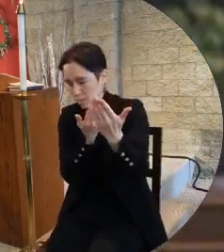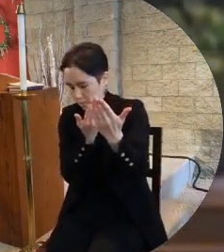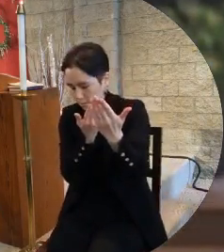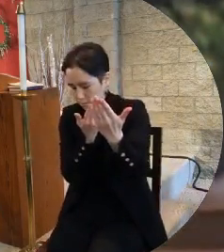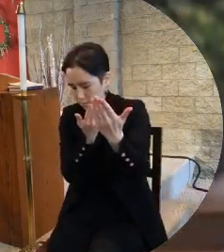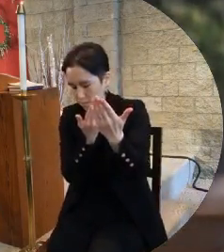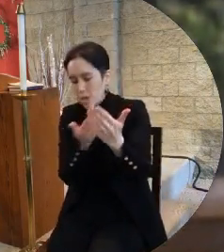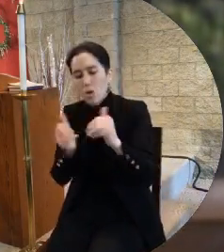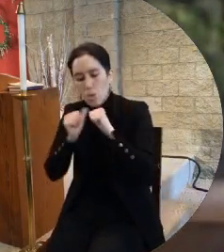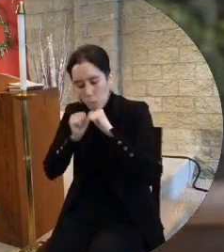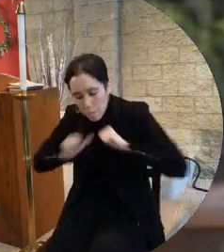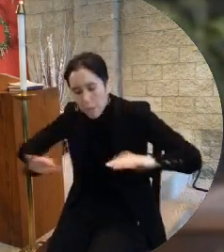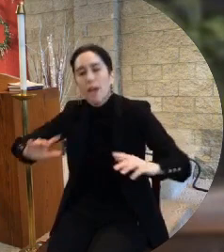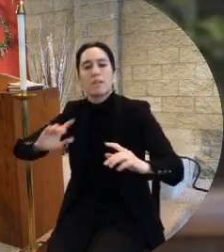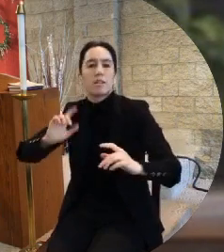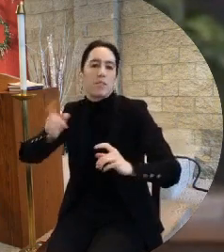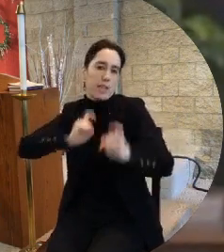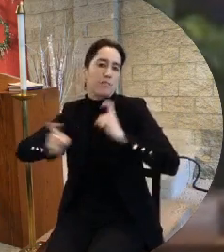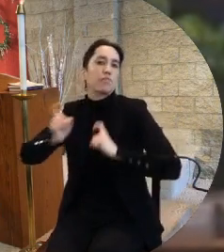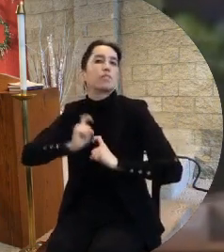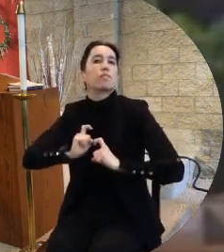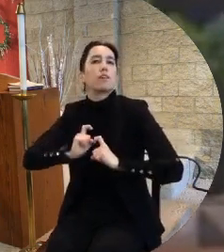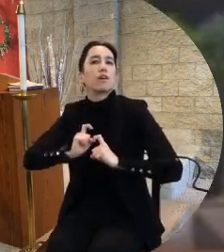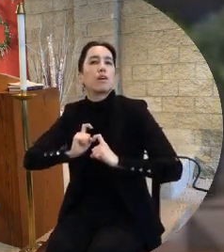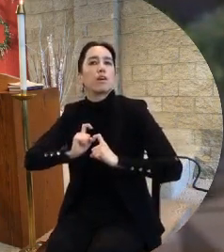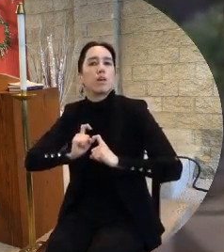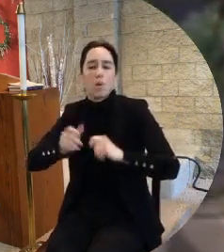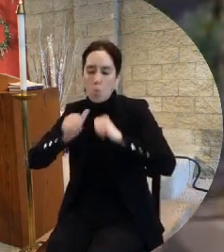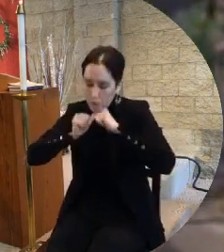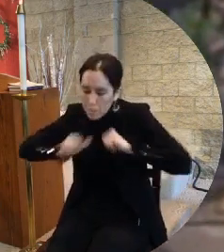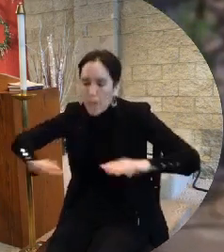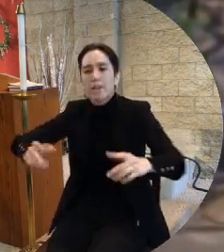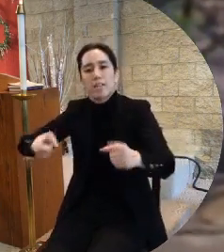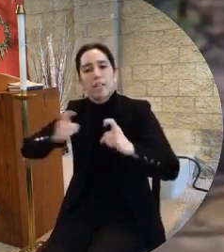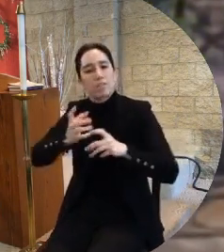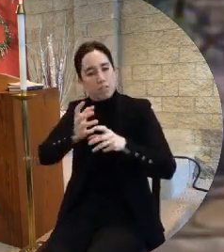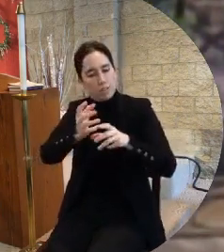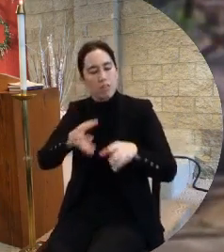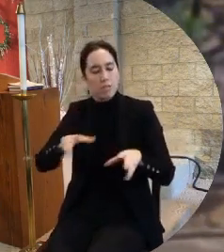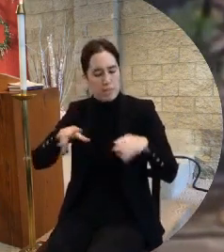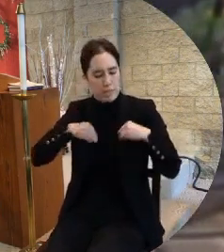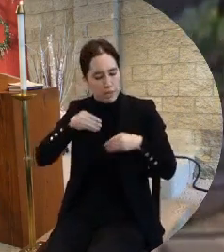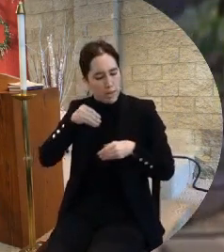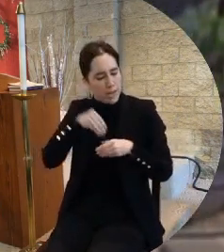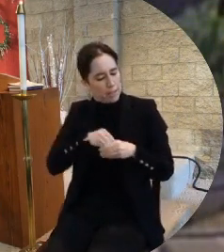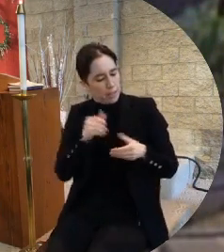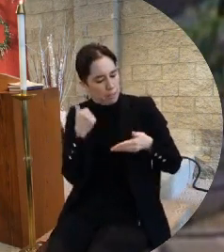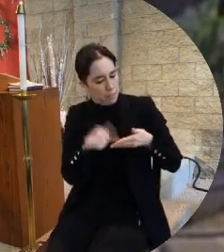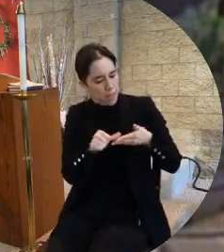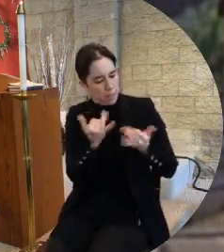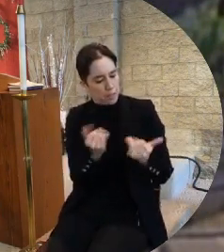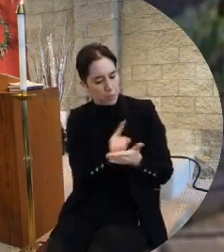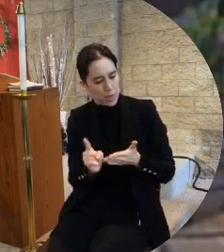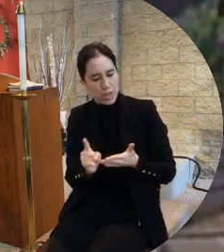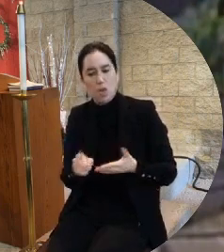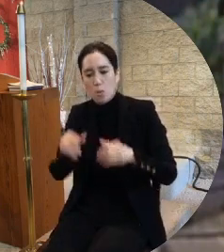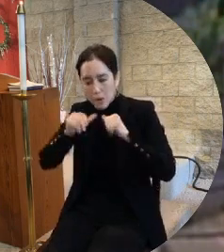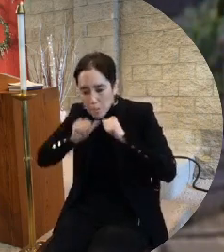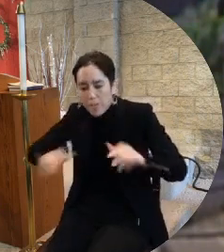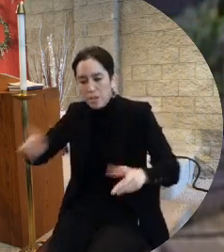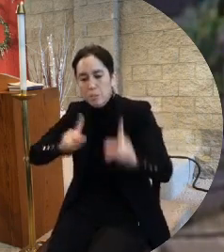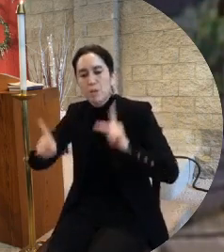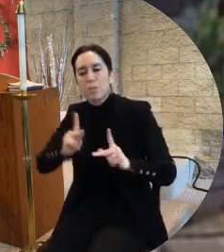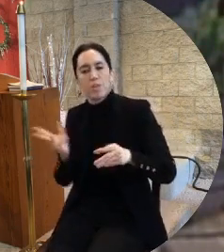We bless these gifts. We bless the gifts that's been received in the mail this week. We bless those participating in our consistent